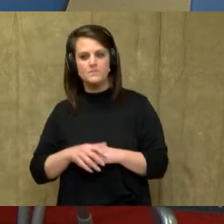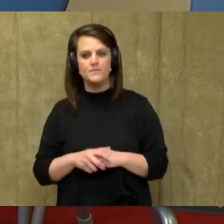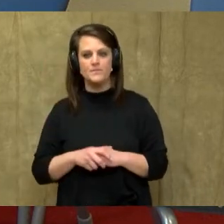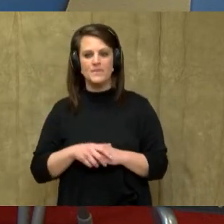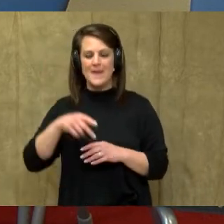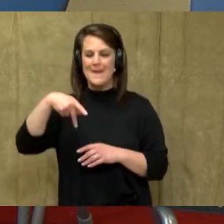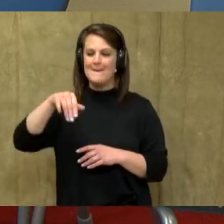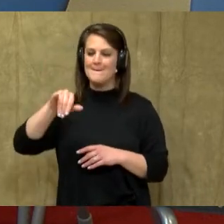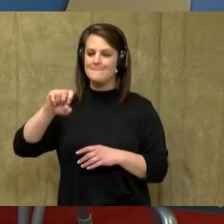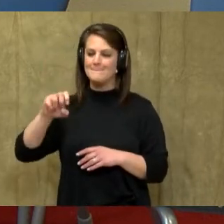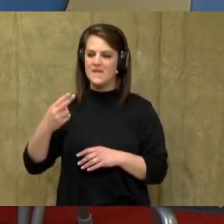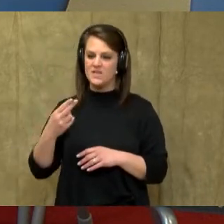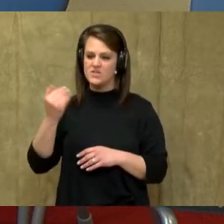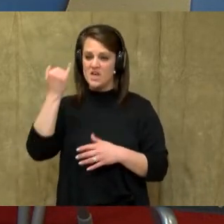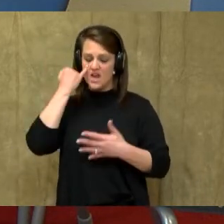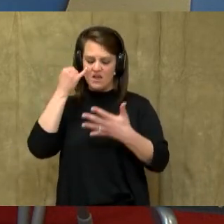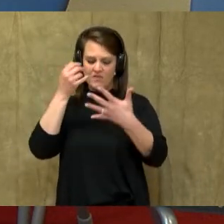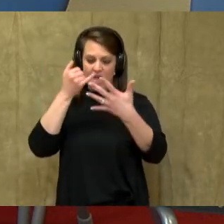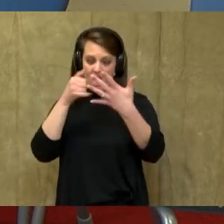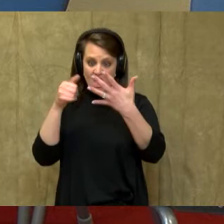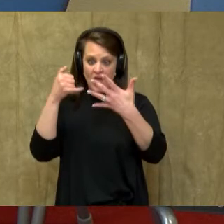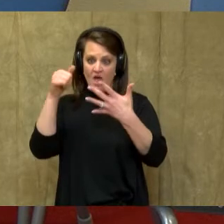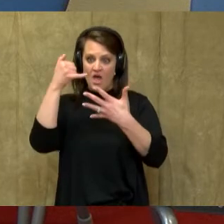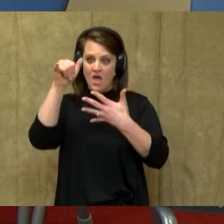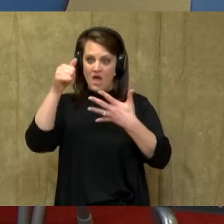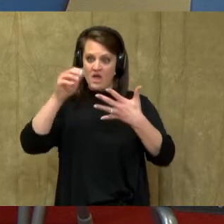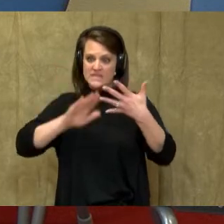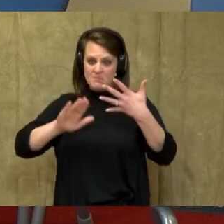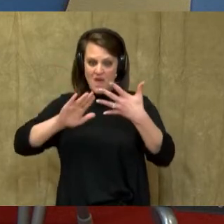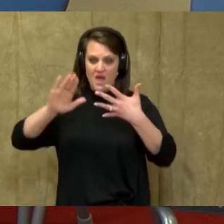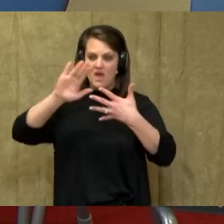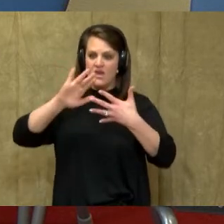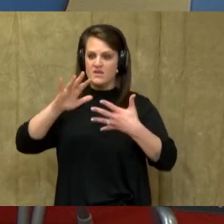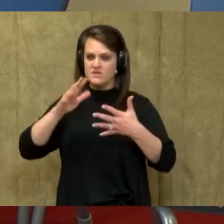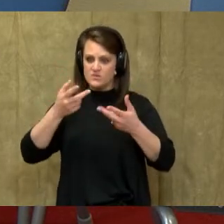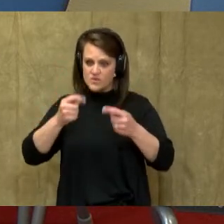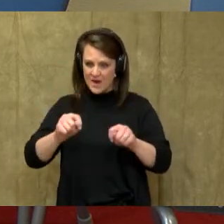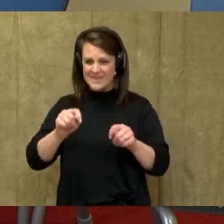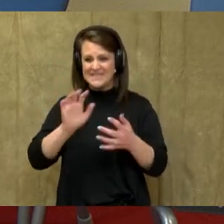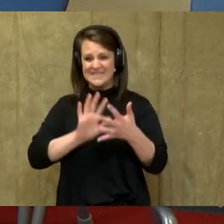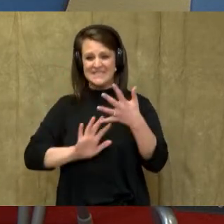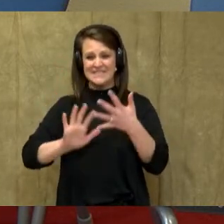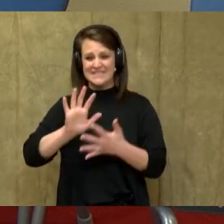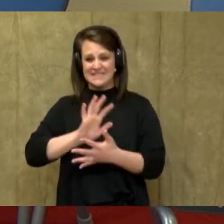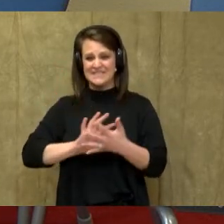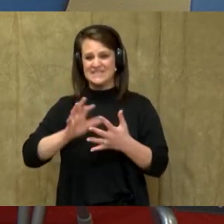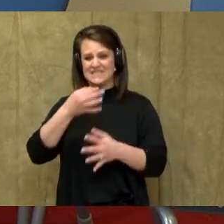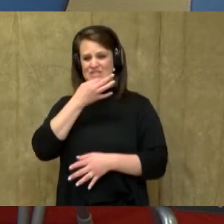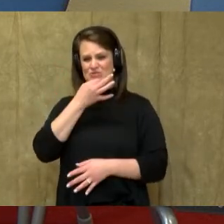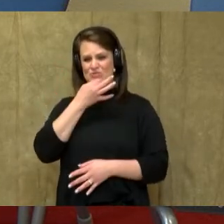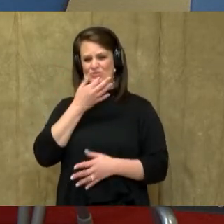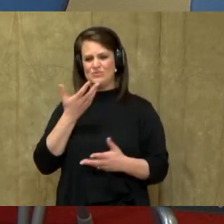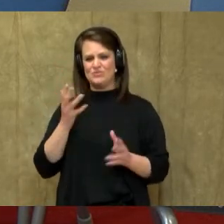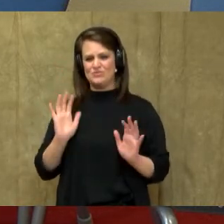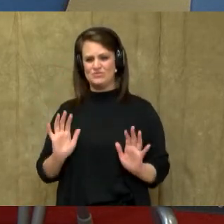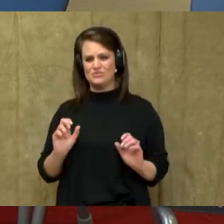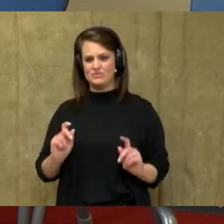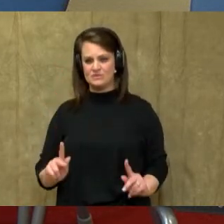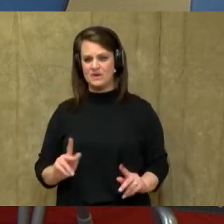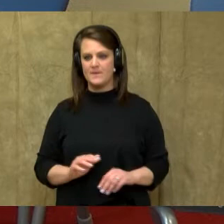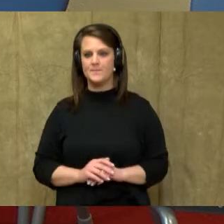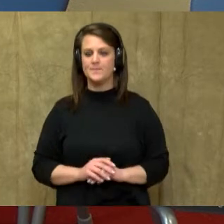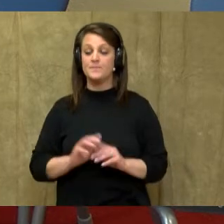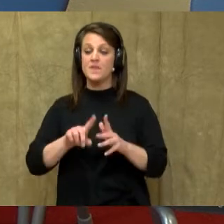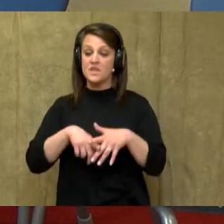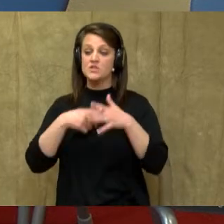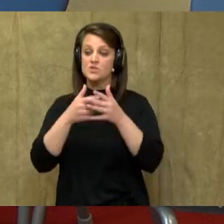every line and every space in a real song right now, it'd probably be too soon to do that. So let's start with